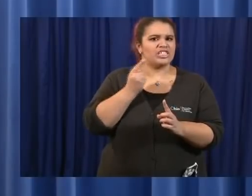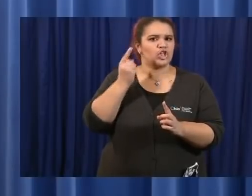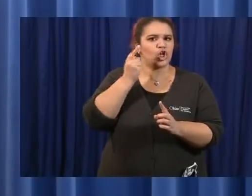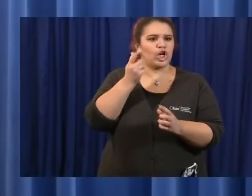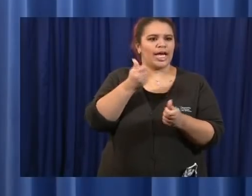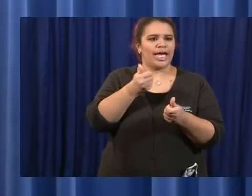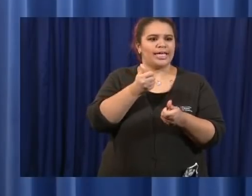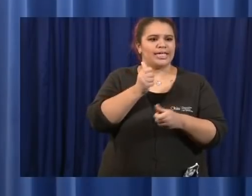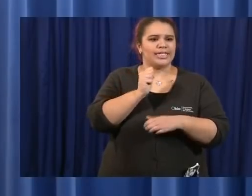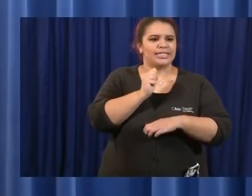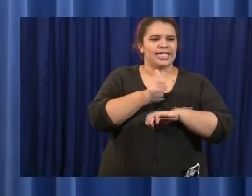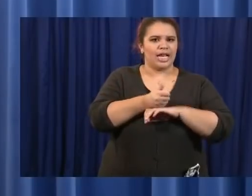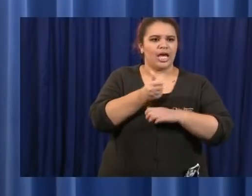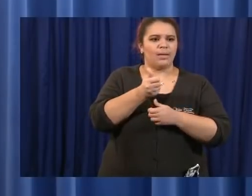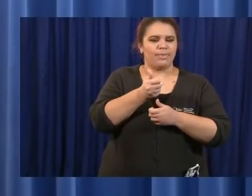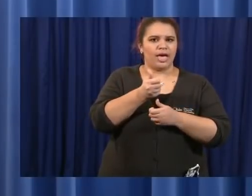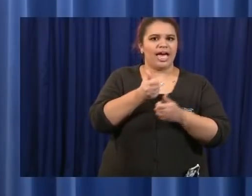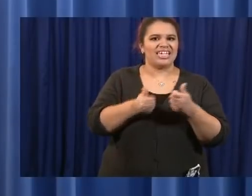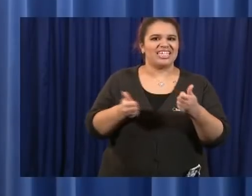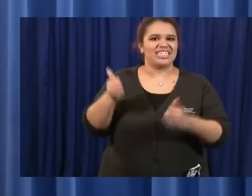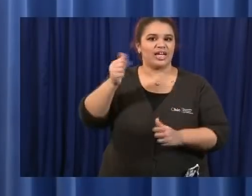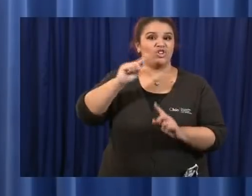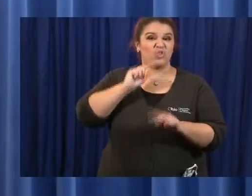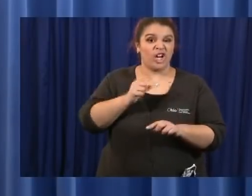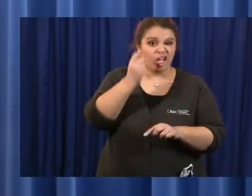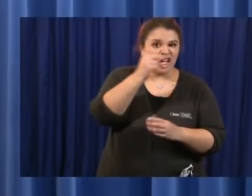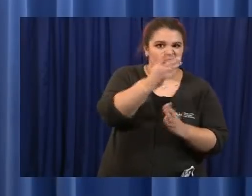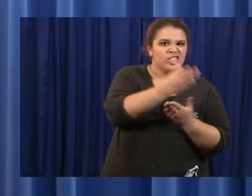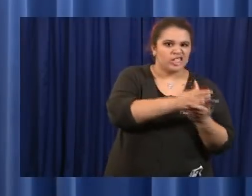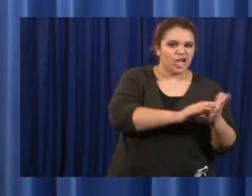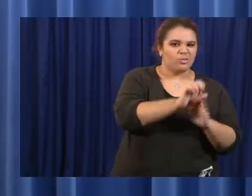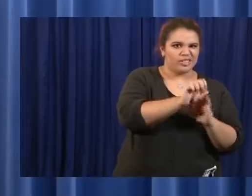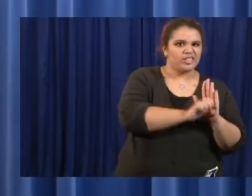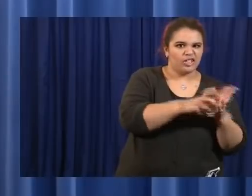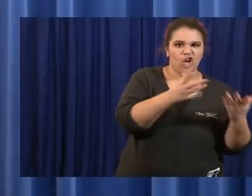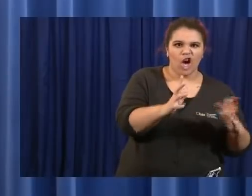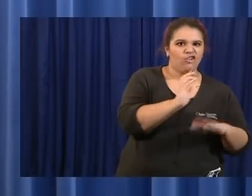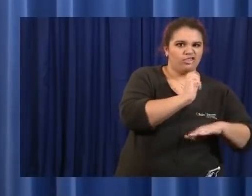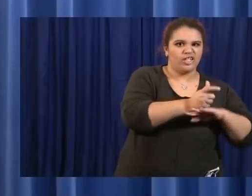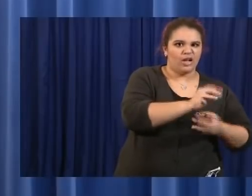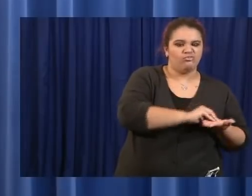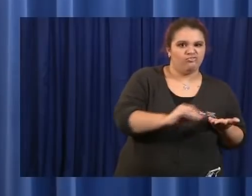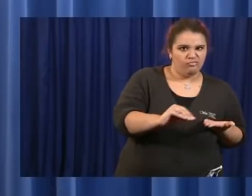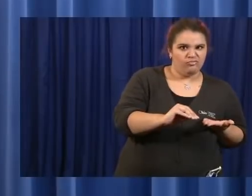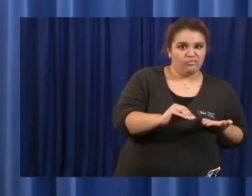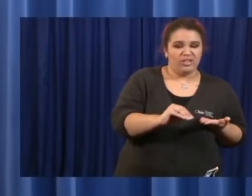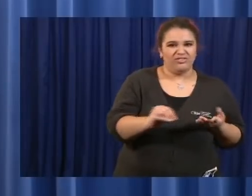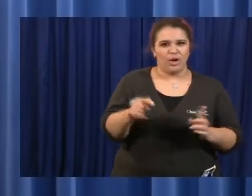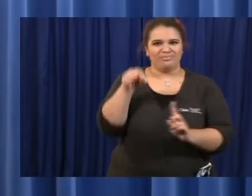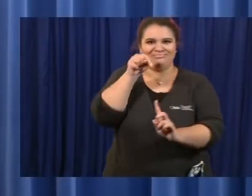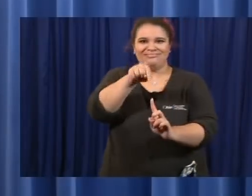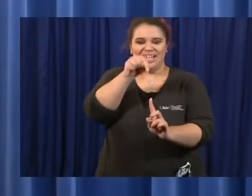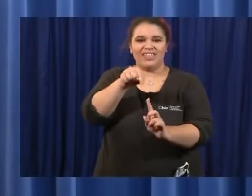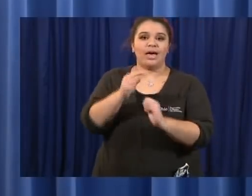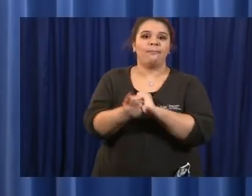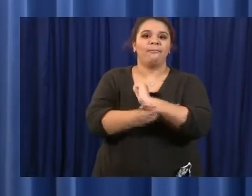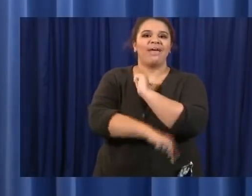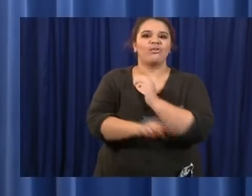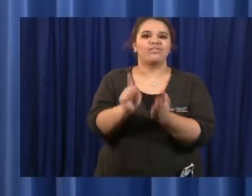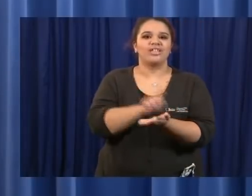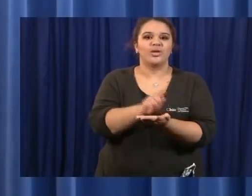or working with the legislator to create pathways for people that have those penalty weeks to access these unemployment benefits that they're currently not